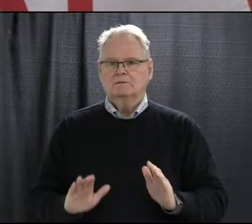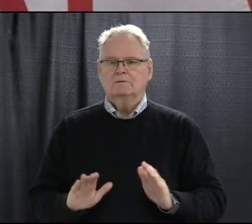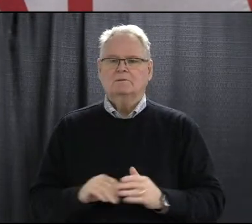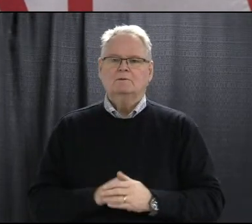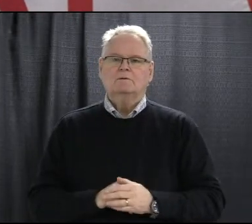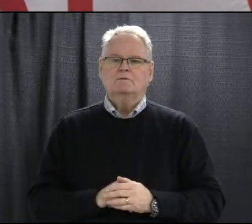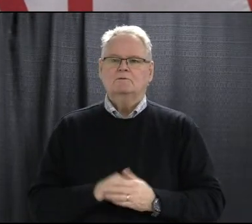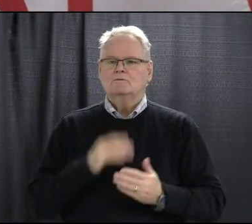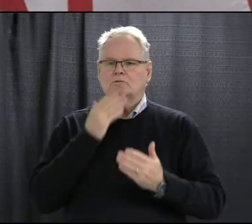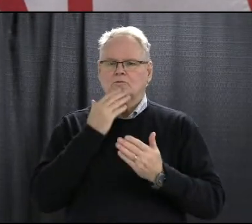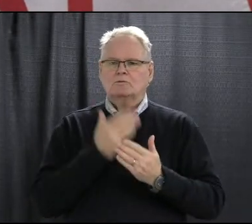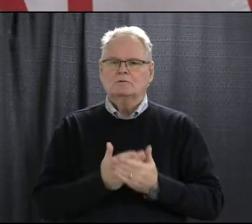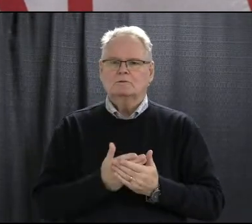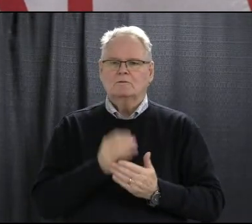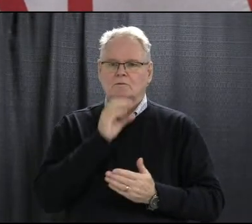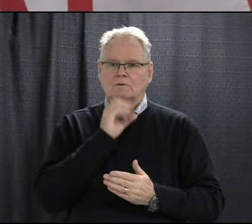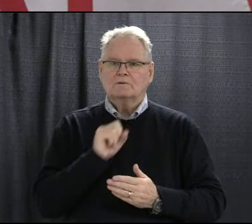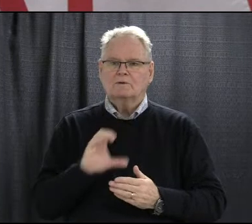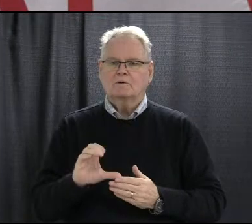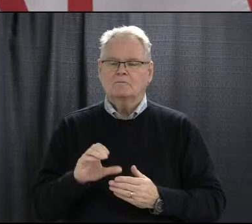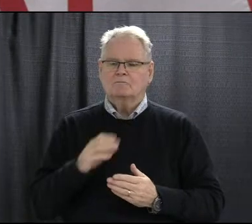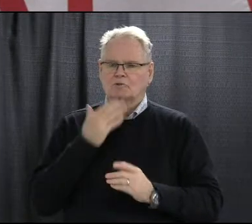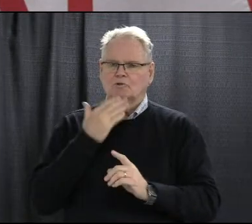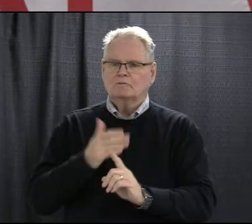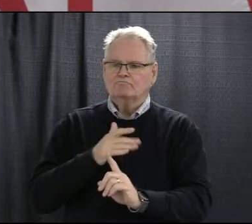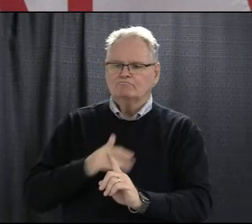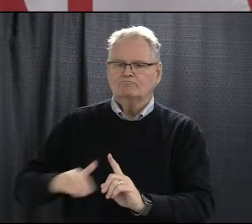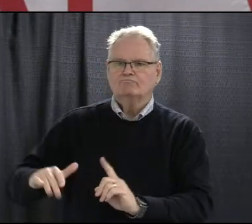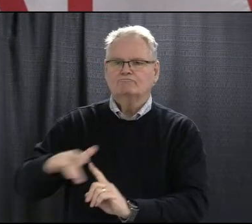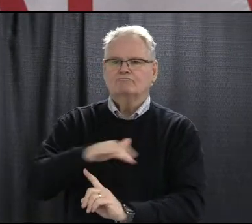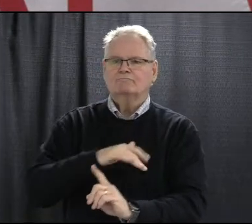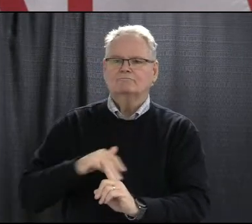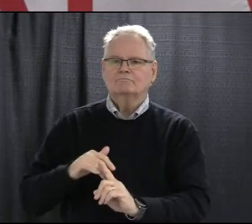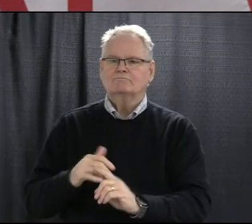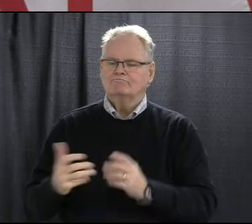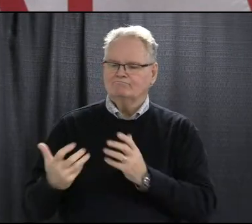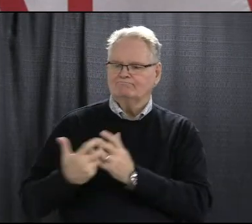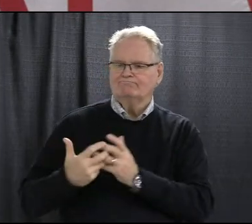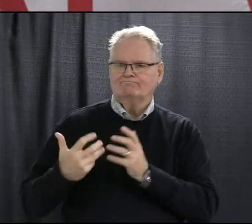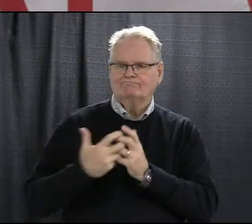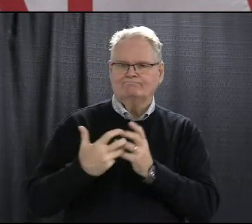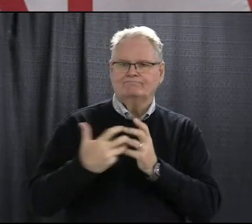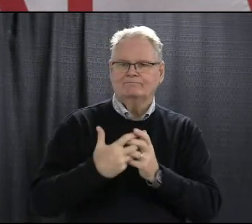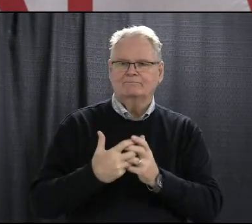emergency departments, acute care of elderly units,